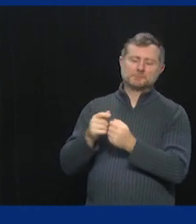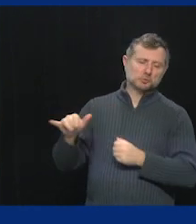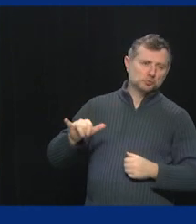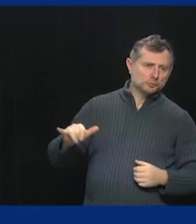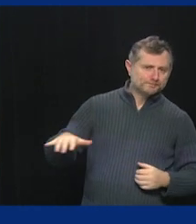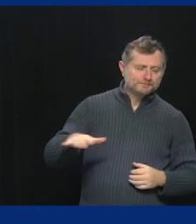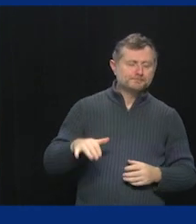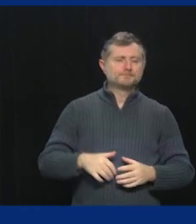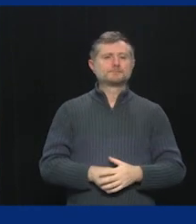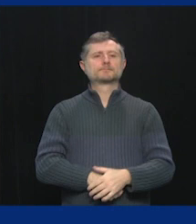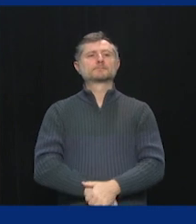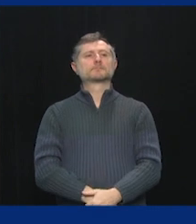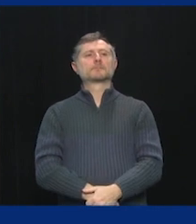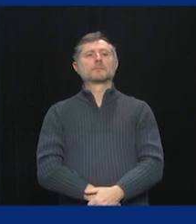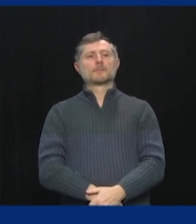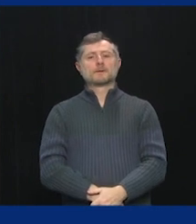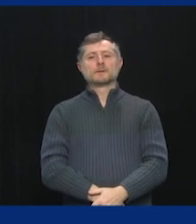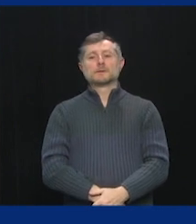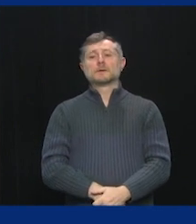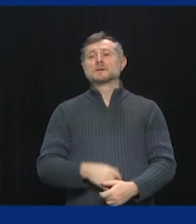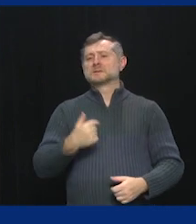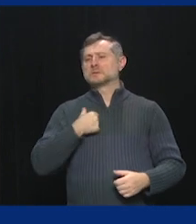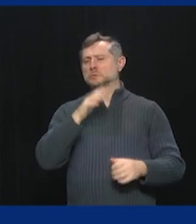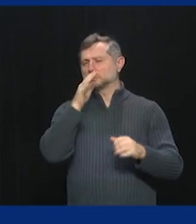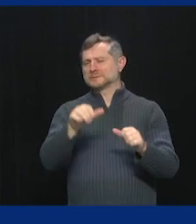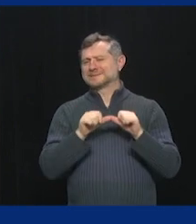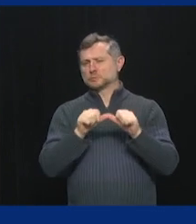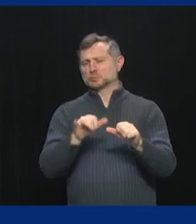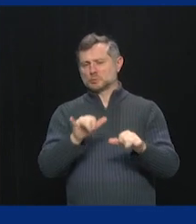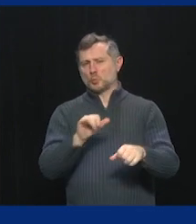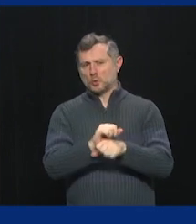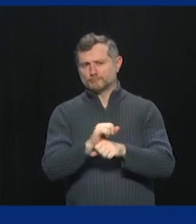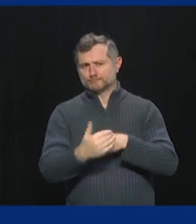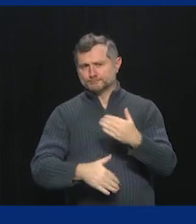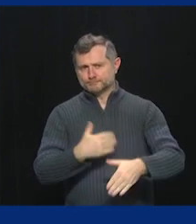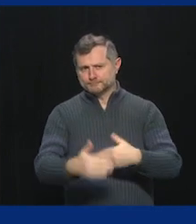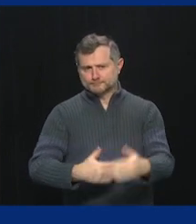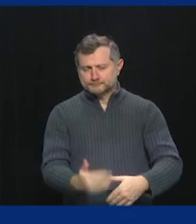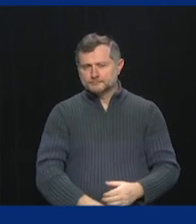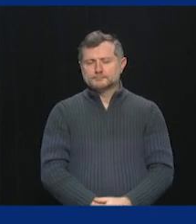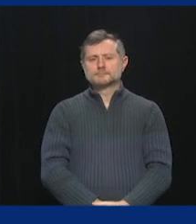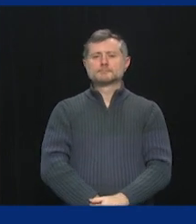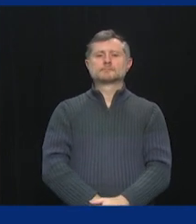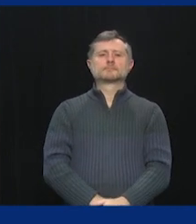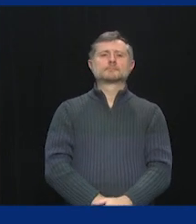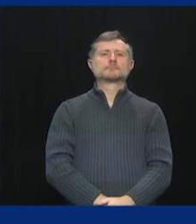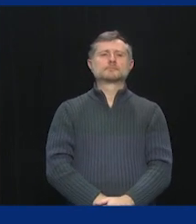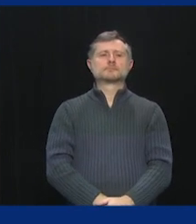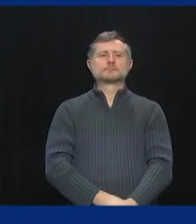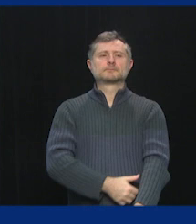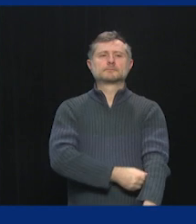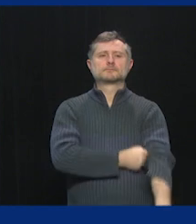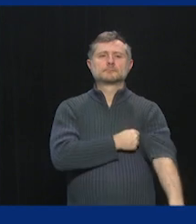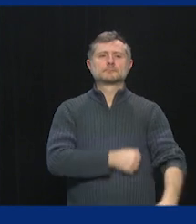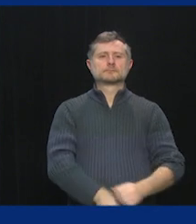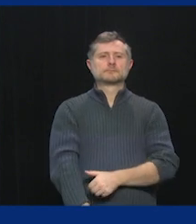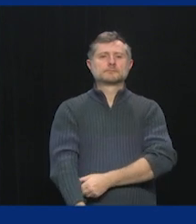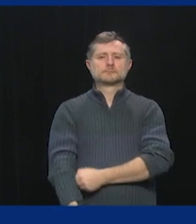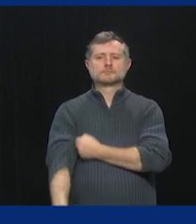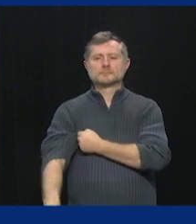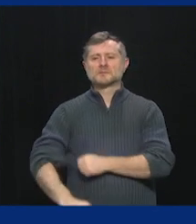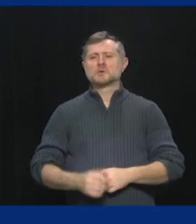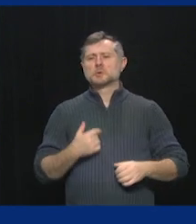we want to continue that process in the future as we go